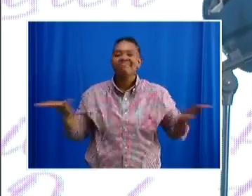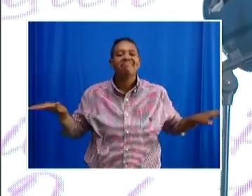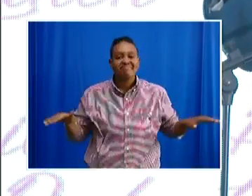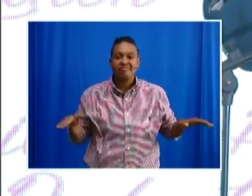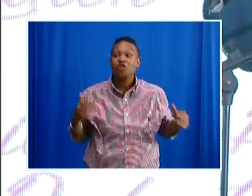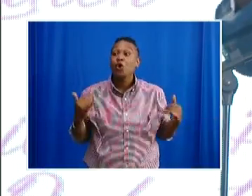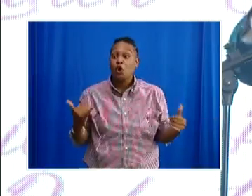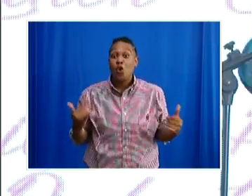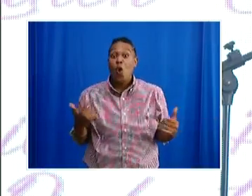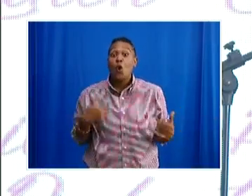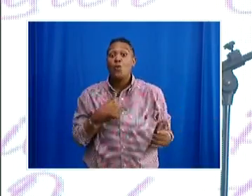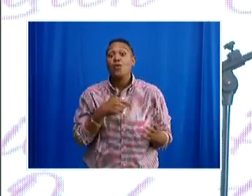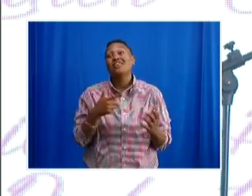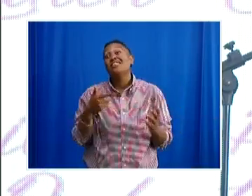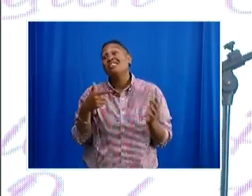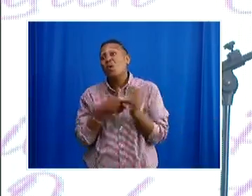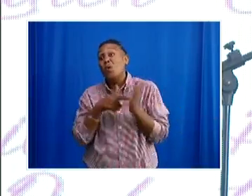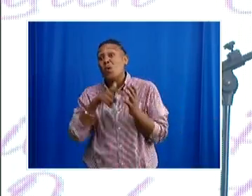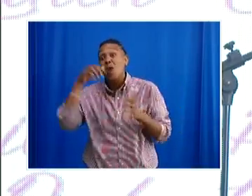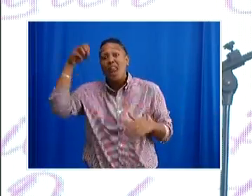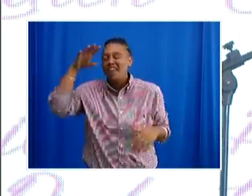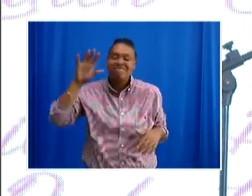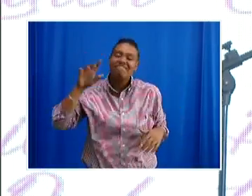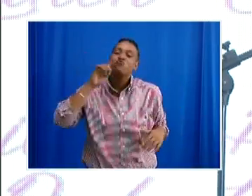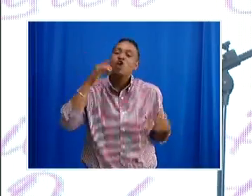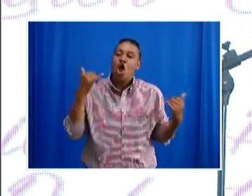with JPS. And